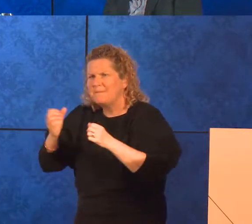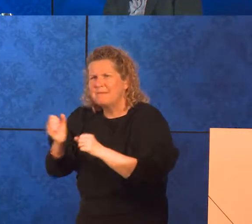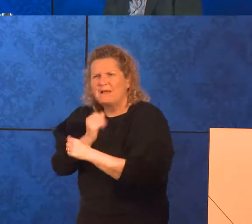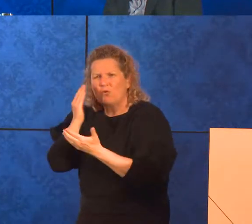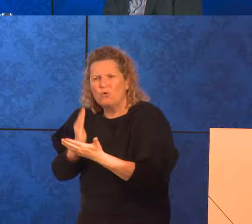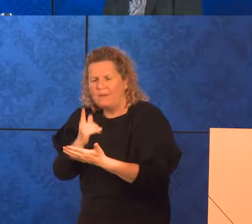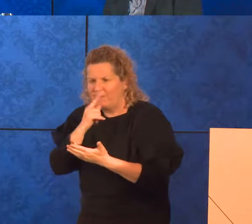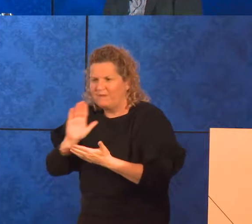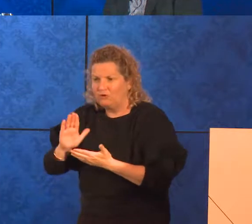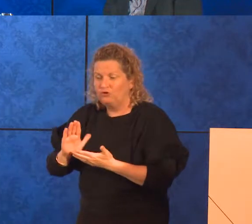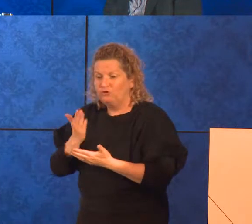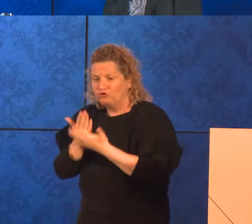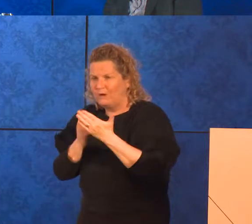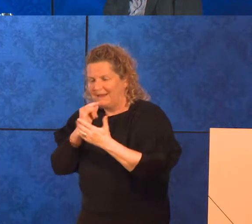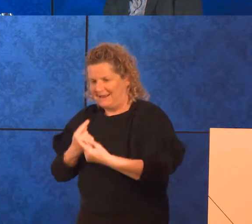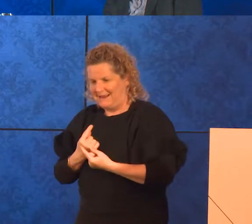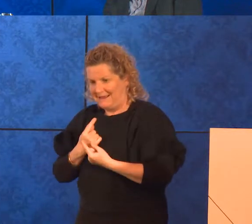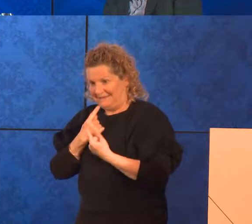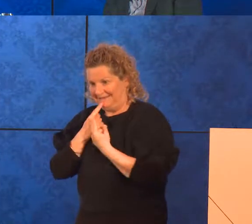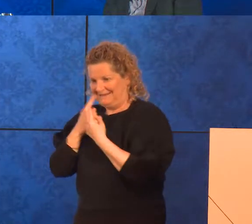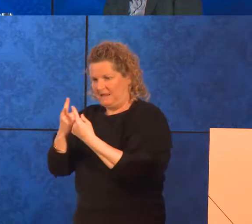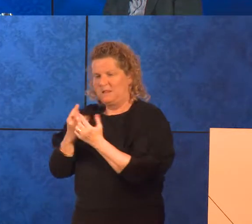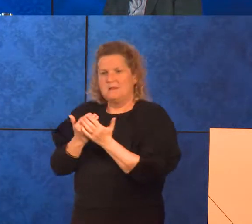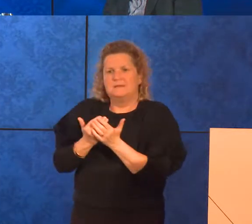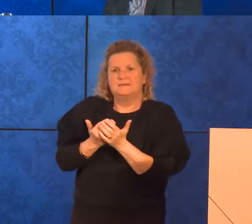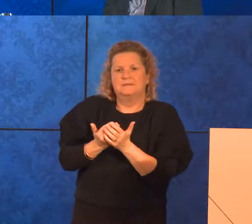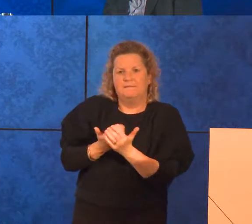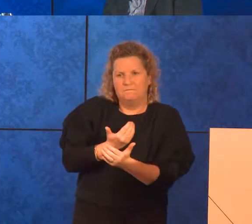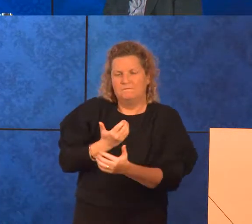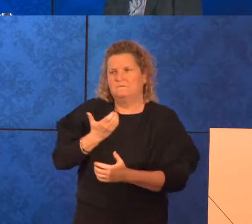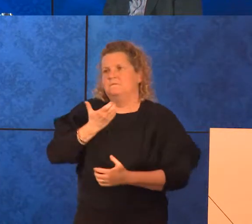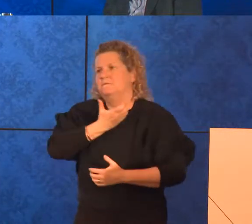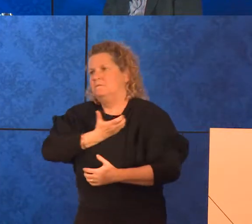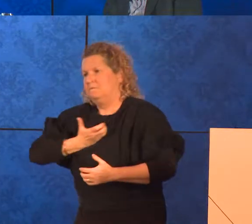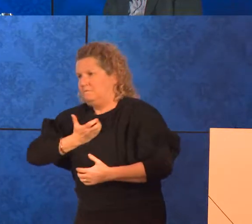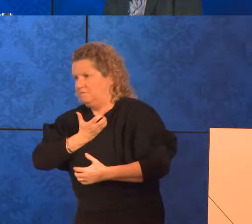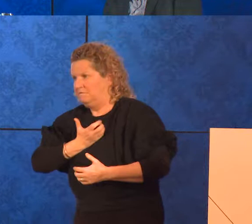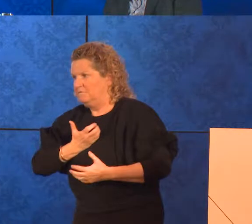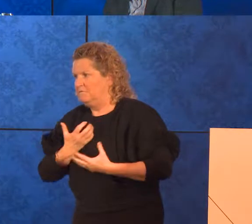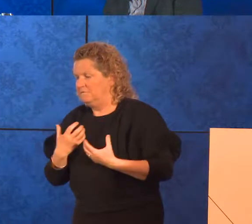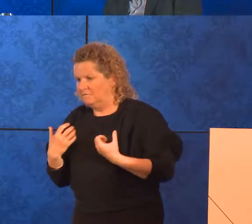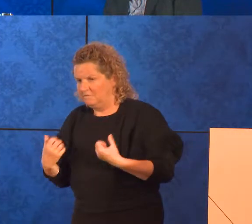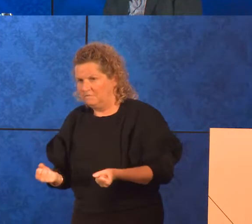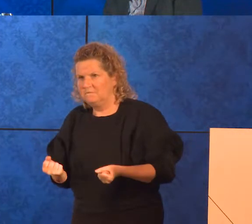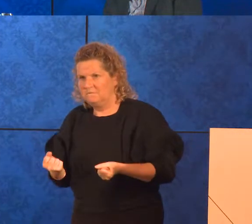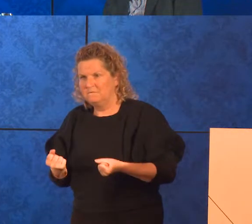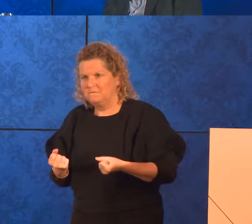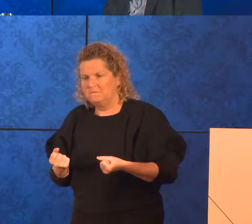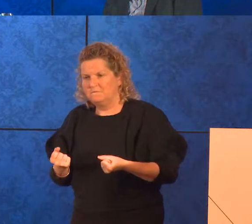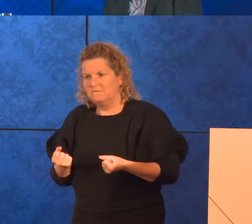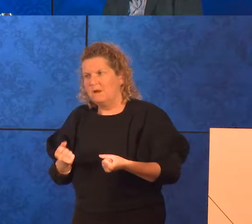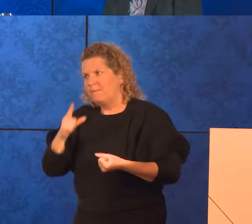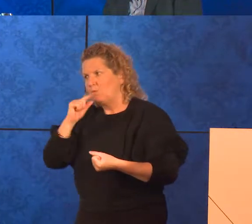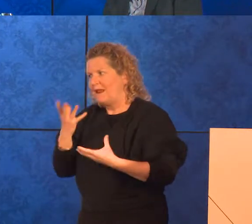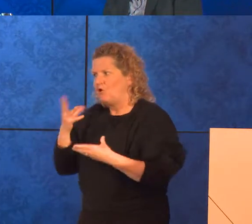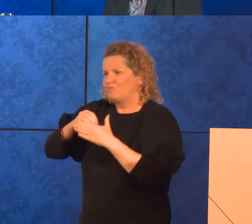was actually able to be told in a way that was safe and comfortable. So I just wanted to let you know there are ways to, I think, incorporate that